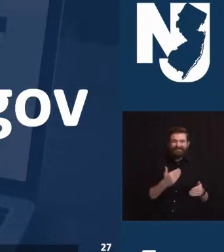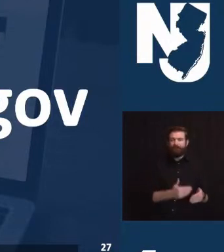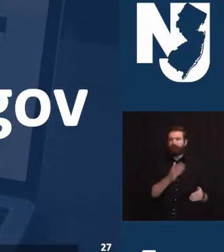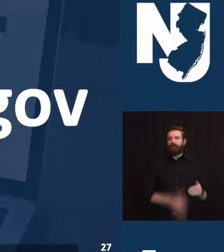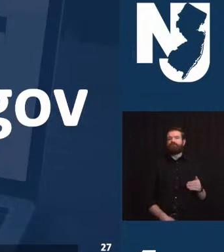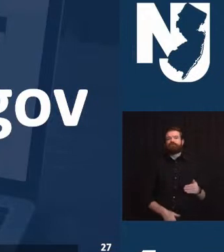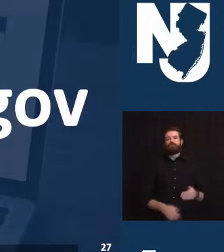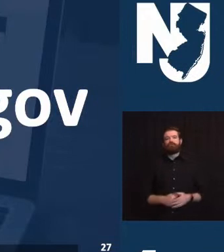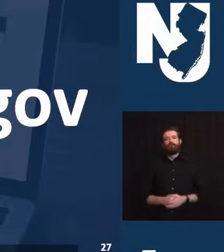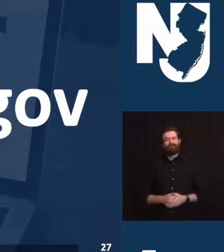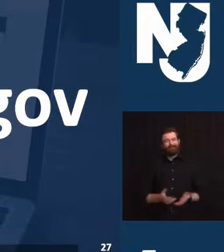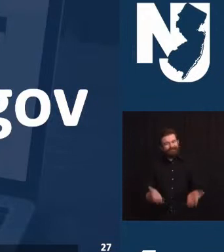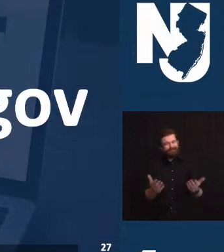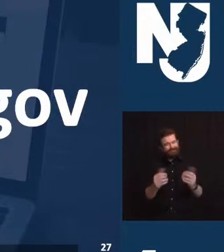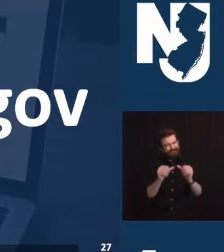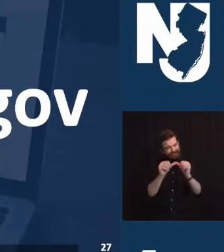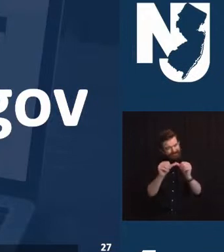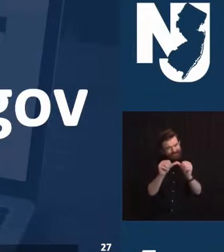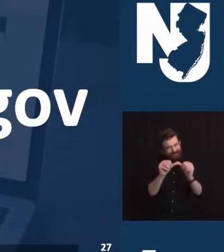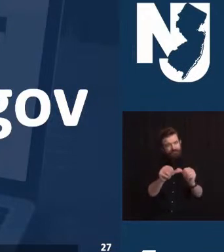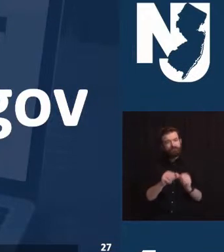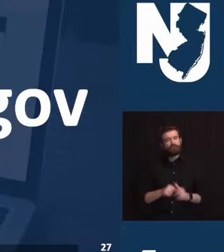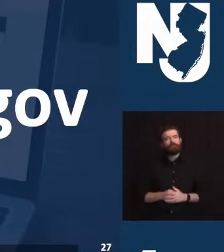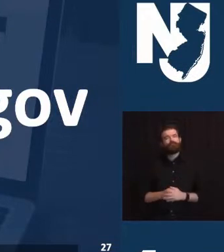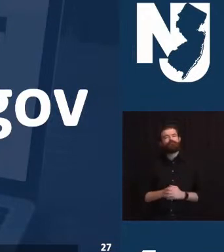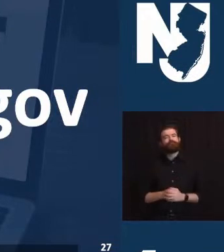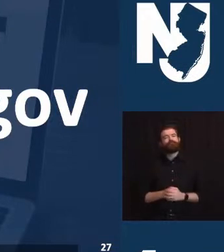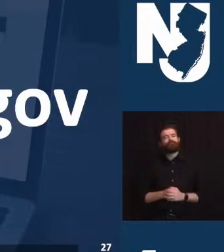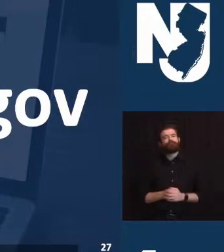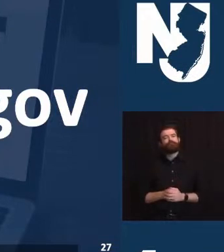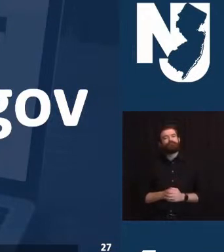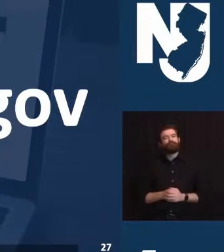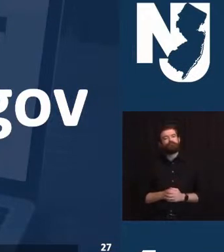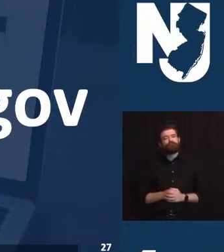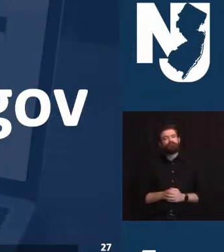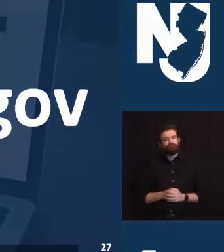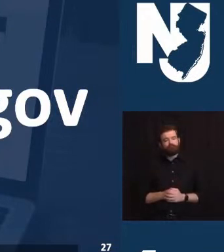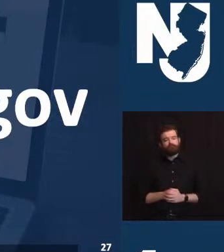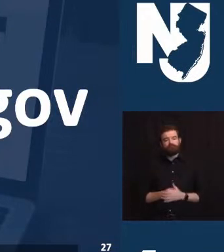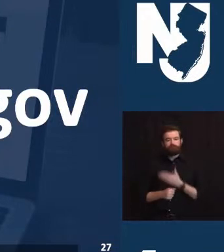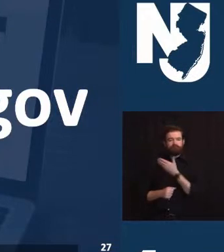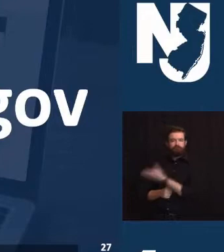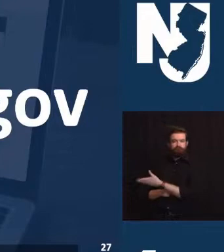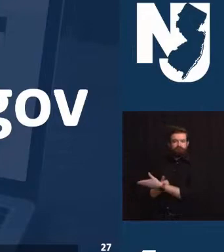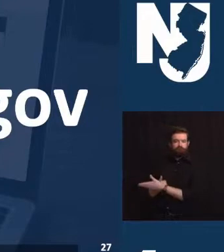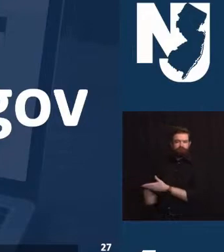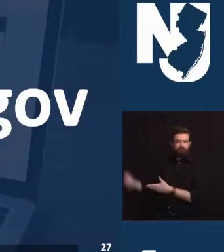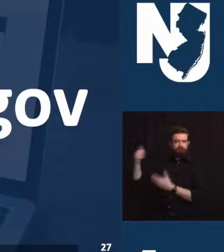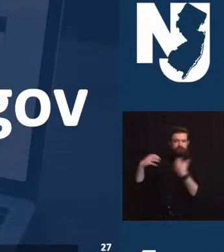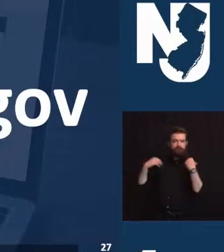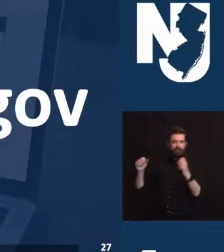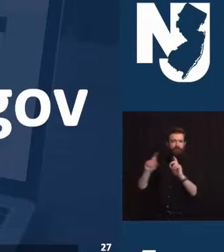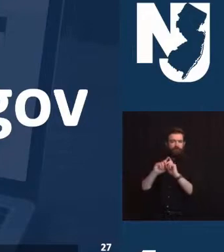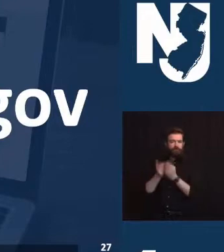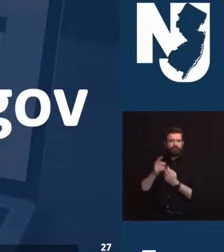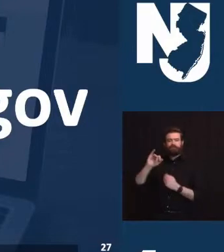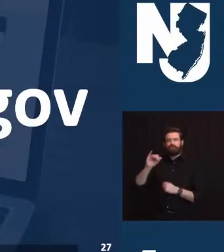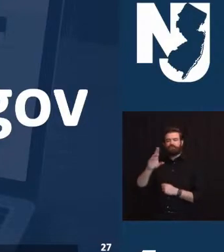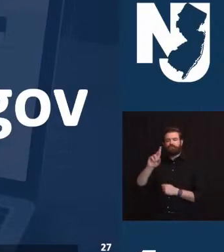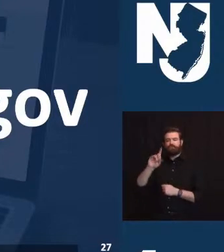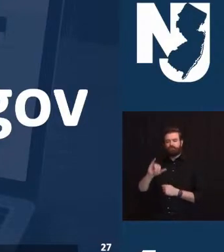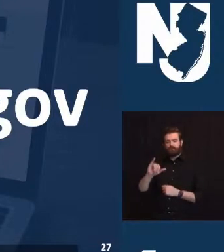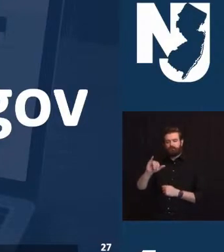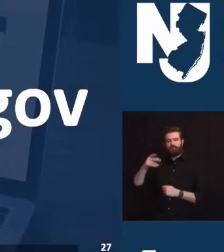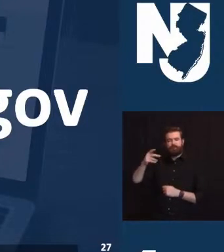there even faster. With that, please help me welcome the woman to my right, the Commissioner of the Department of Health, Judy